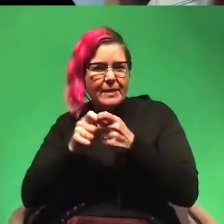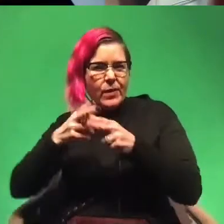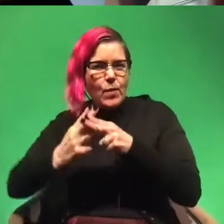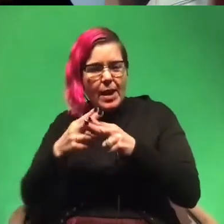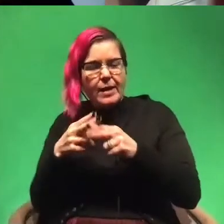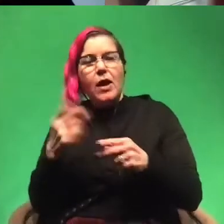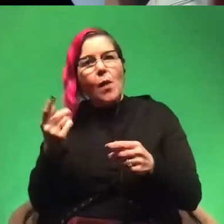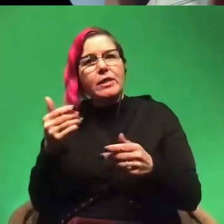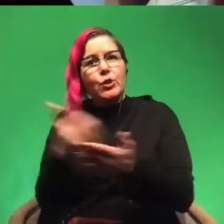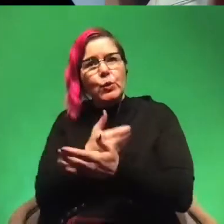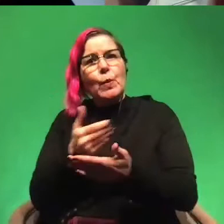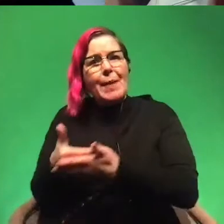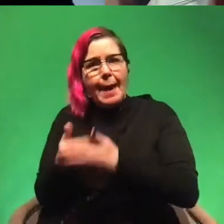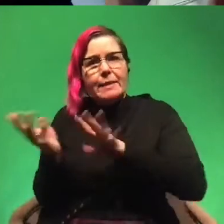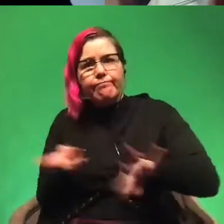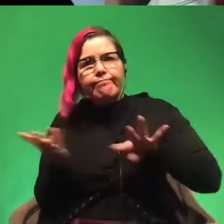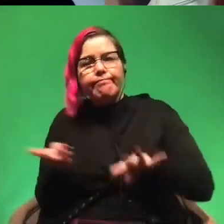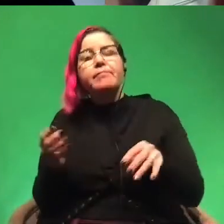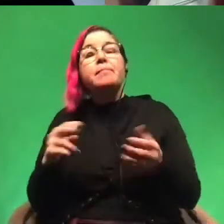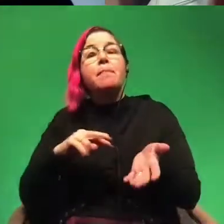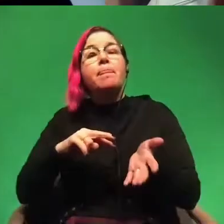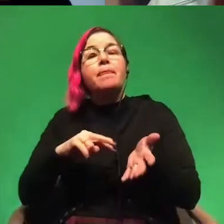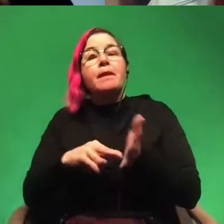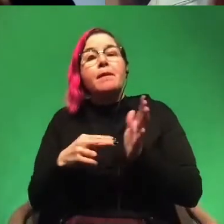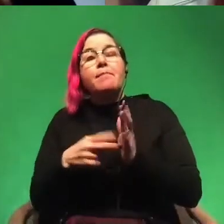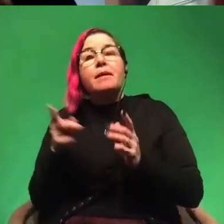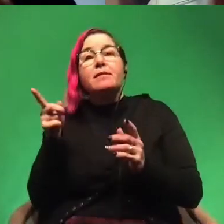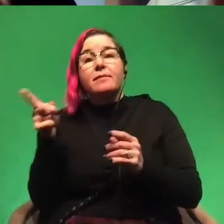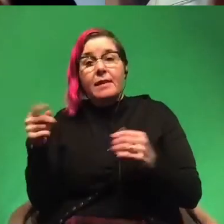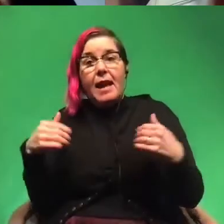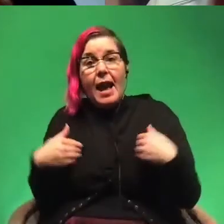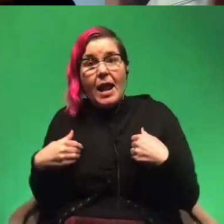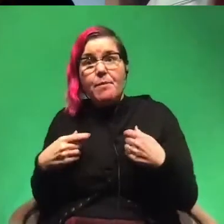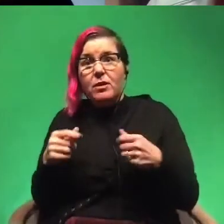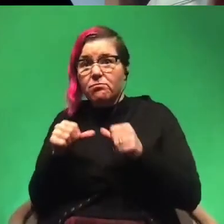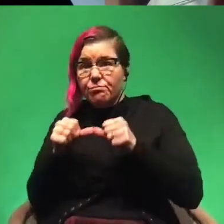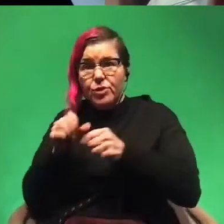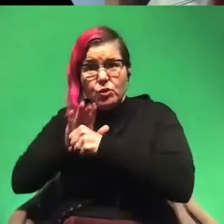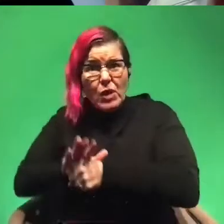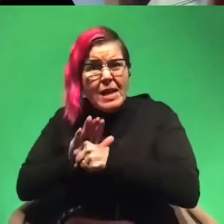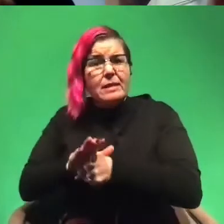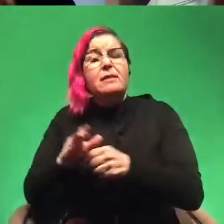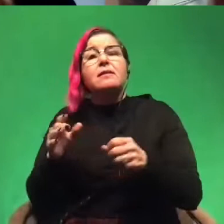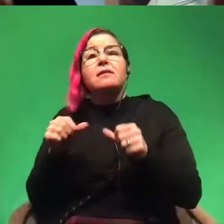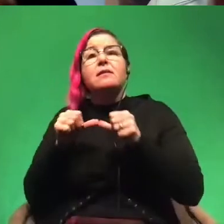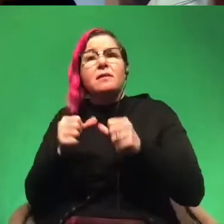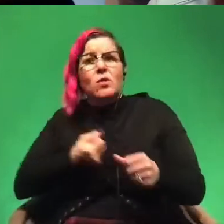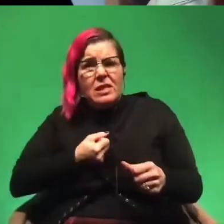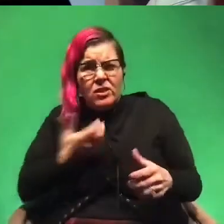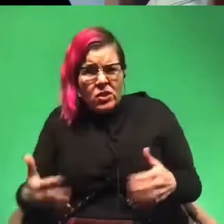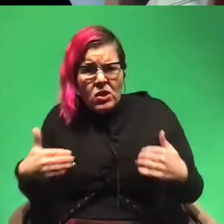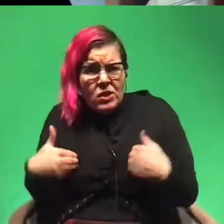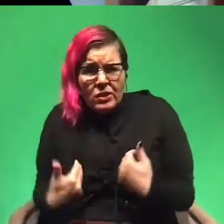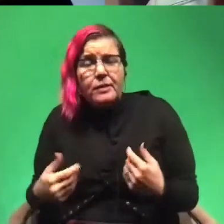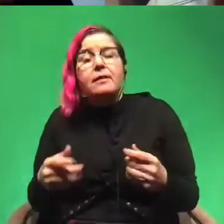have to have cubs. And what that means is we have animals that are chronically stressed, they are chronically exhausted, and they're